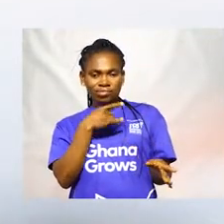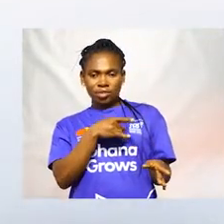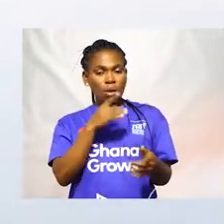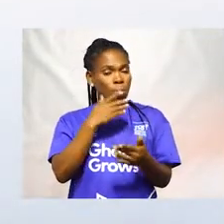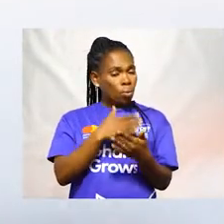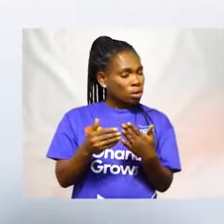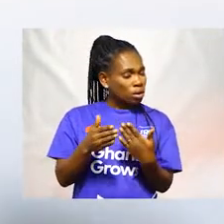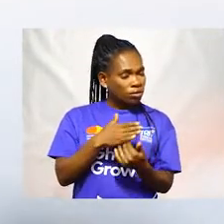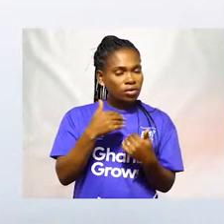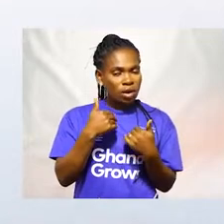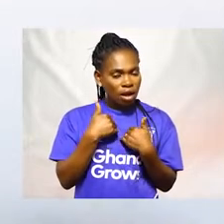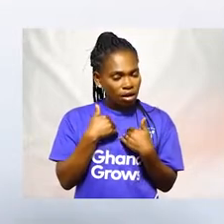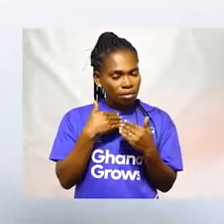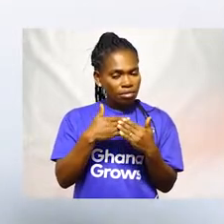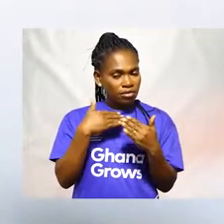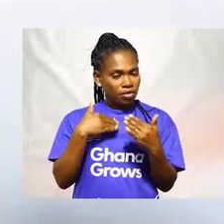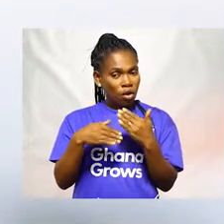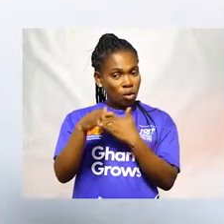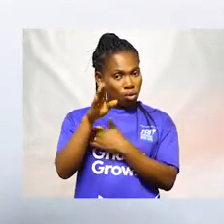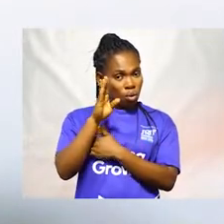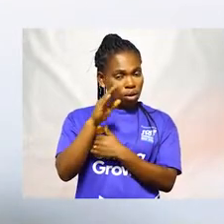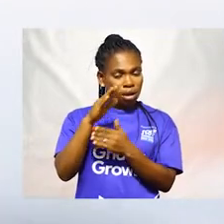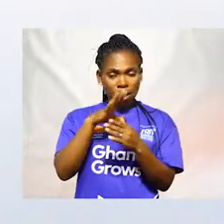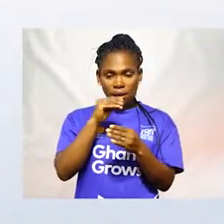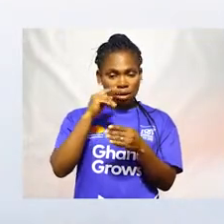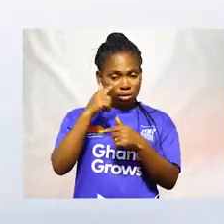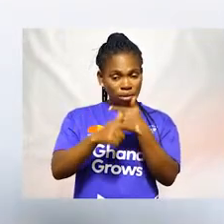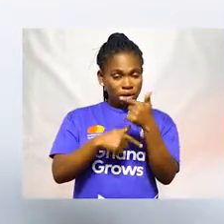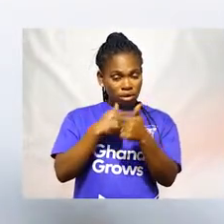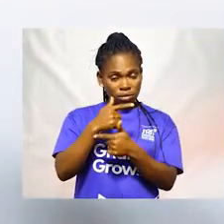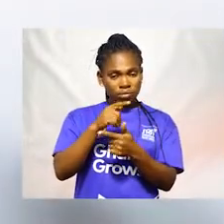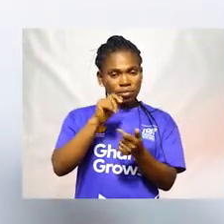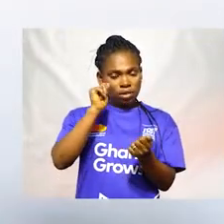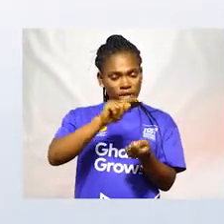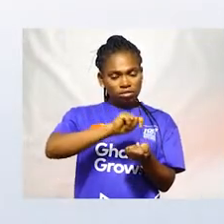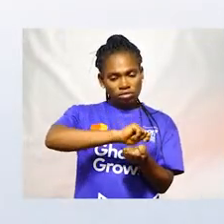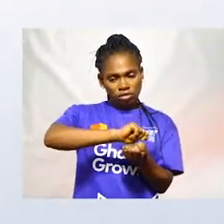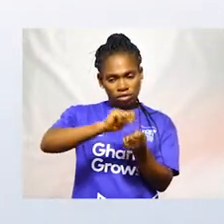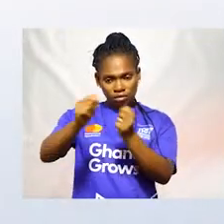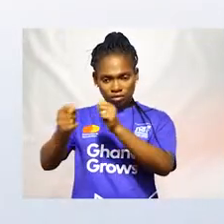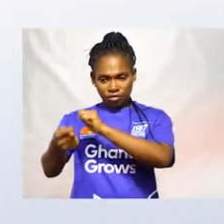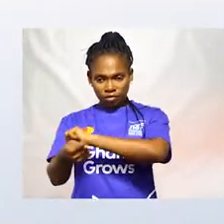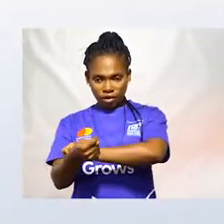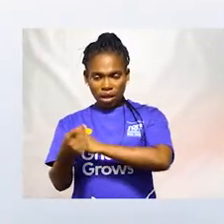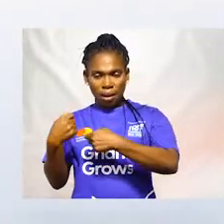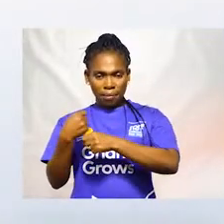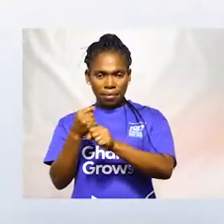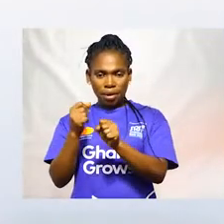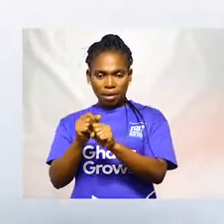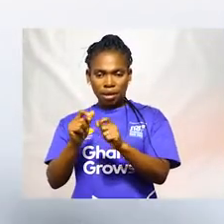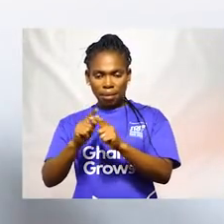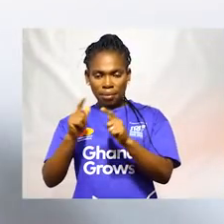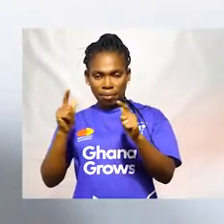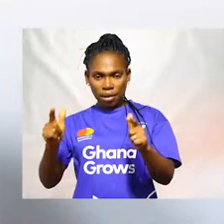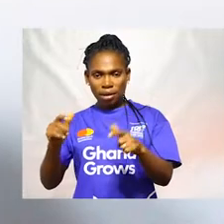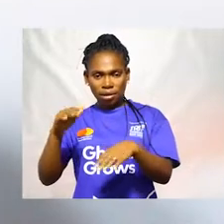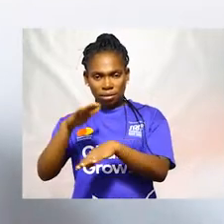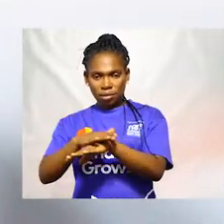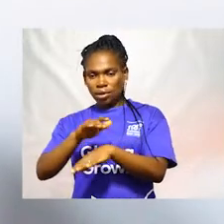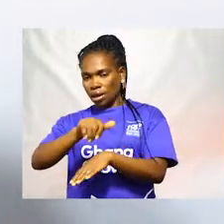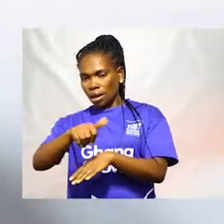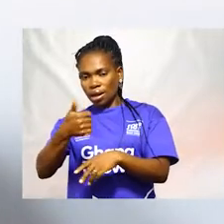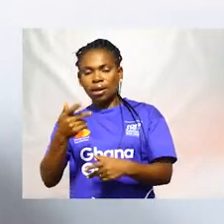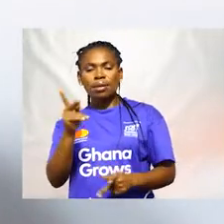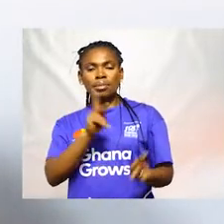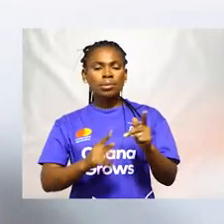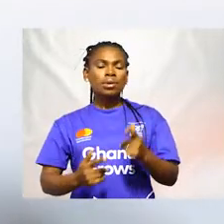presence of the Lord and by the grace of God, he's able to transform it and make it impact the lives of people. We should